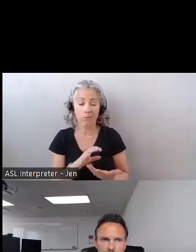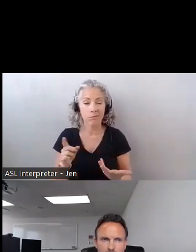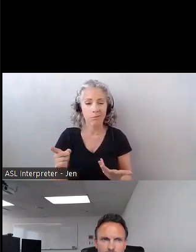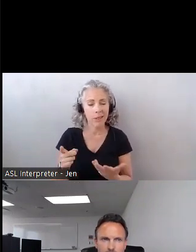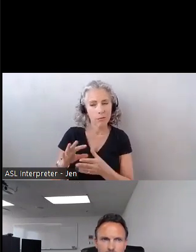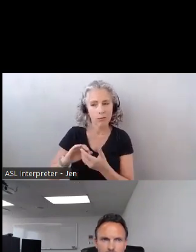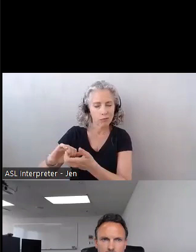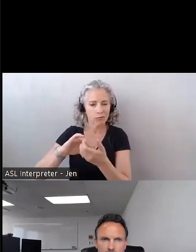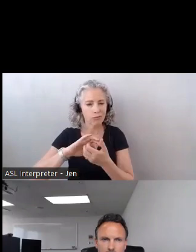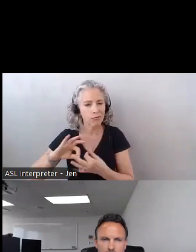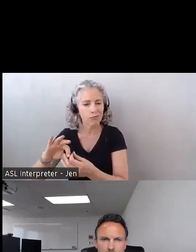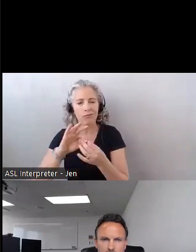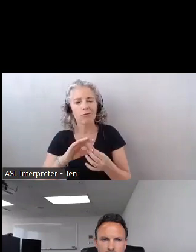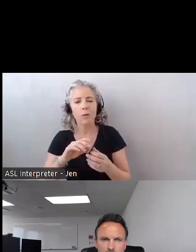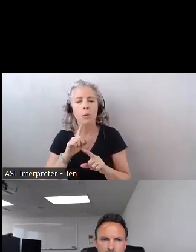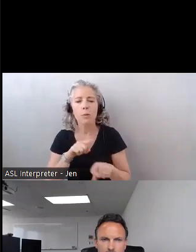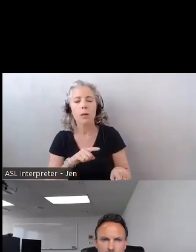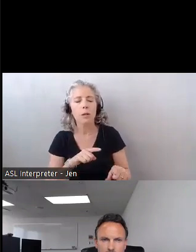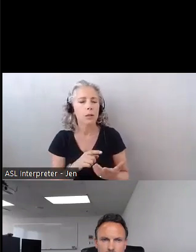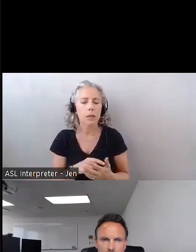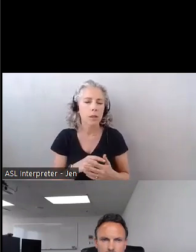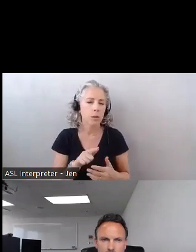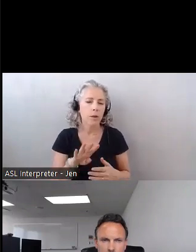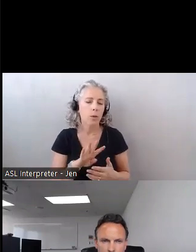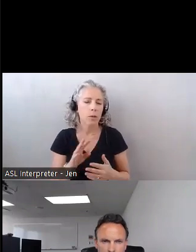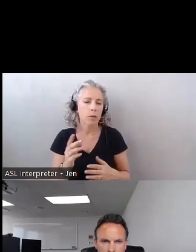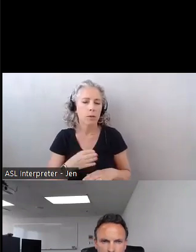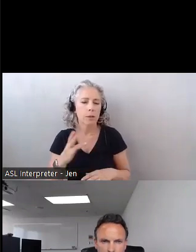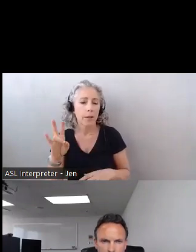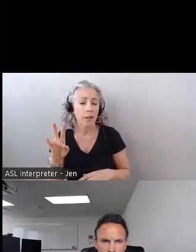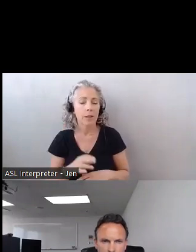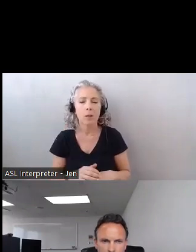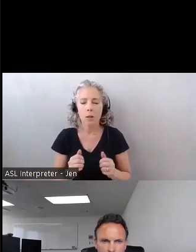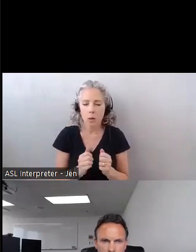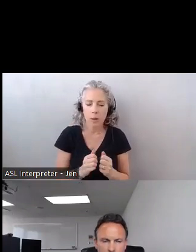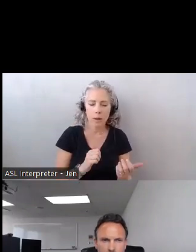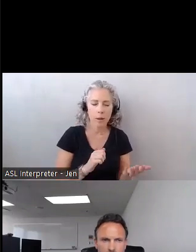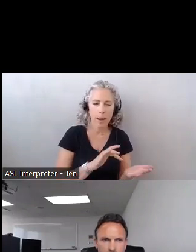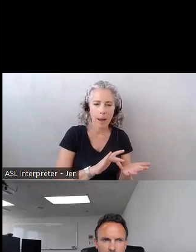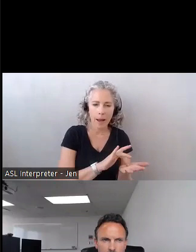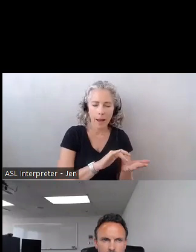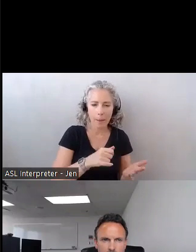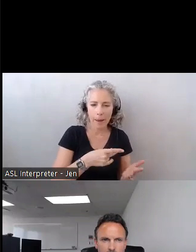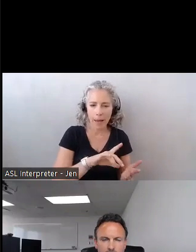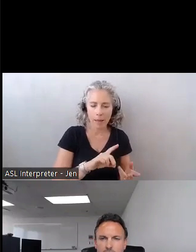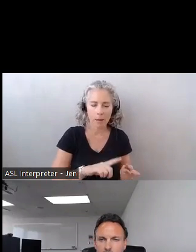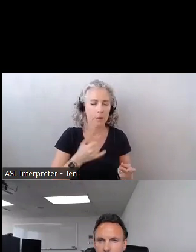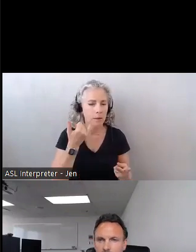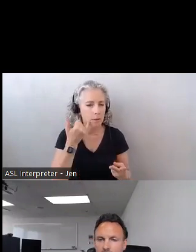via an iPad equipped with the MyCare app or a crisis line that we provide.